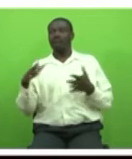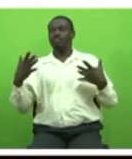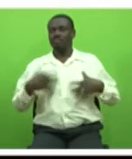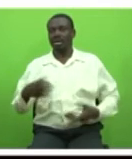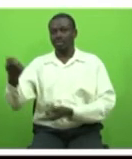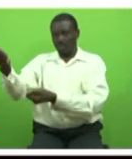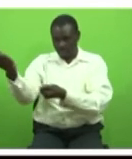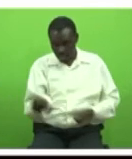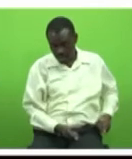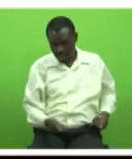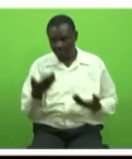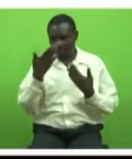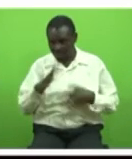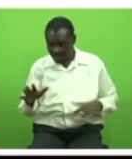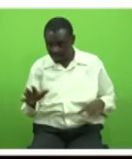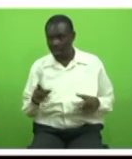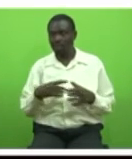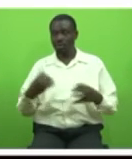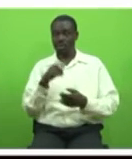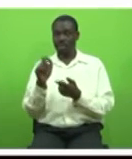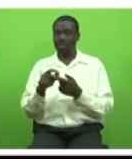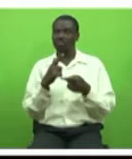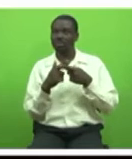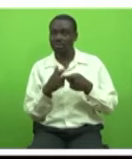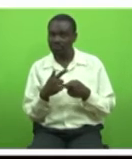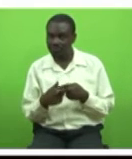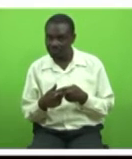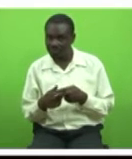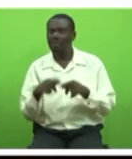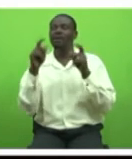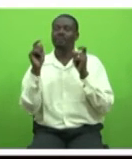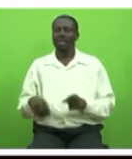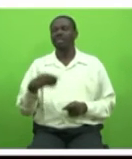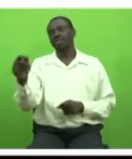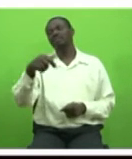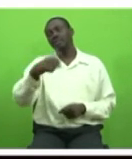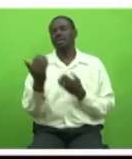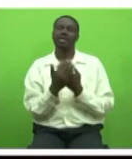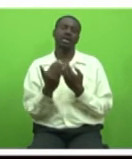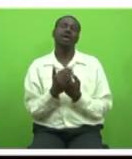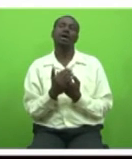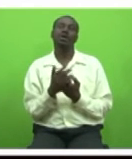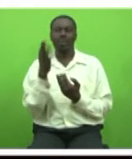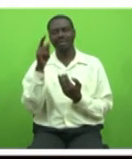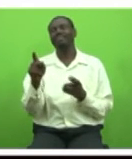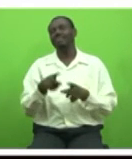violence should be offered other aspects of post-rape care management except